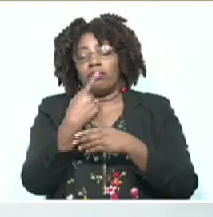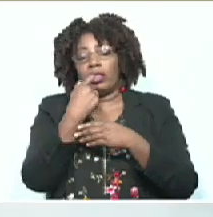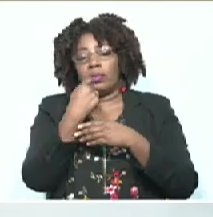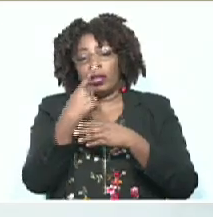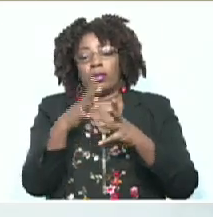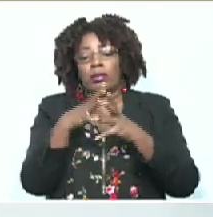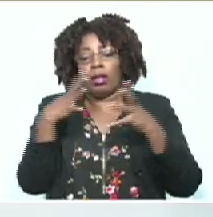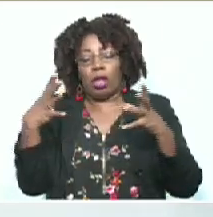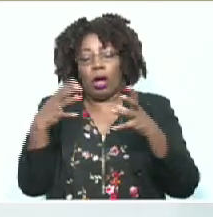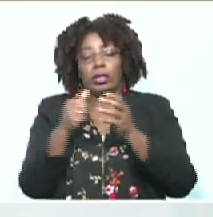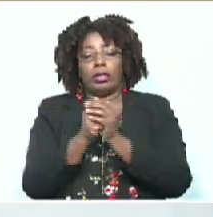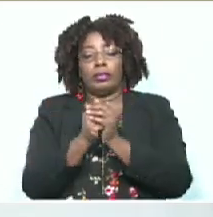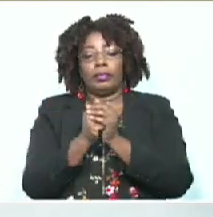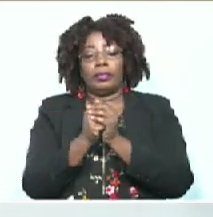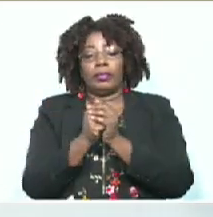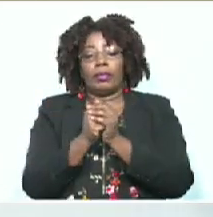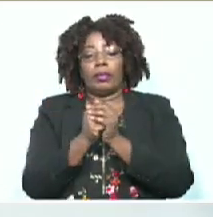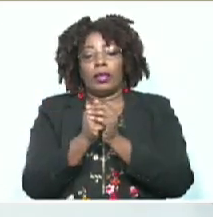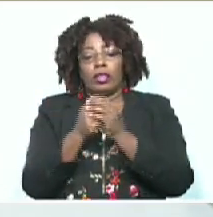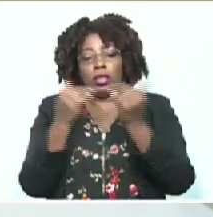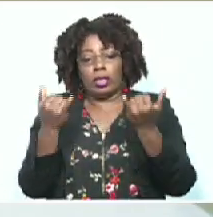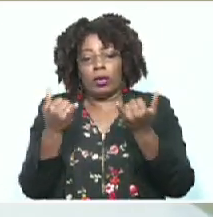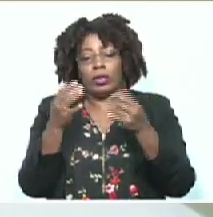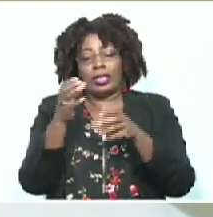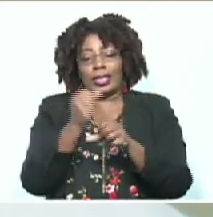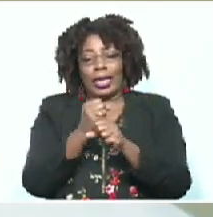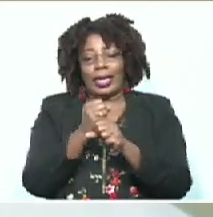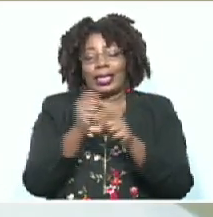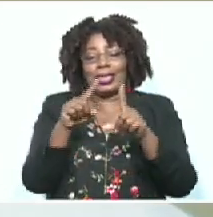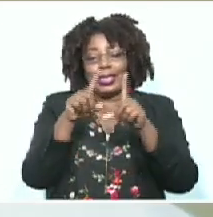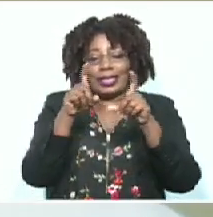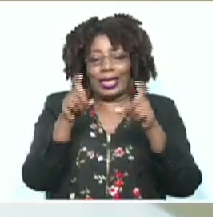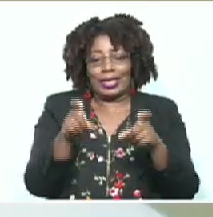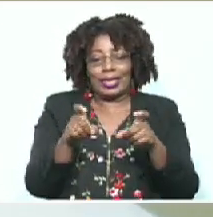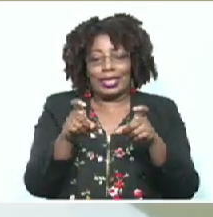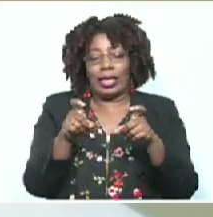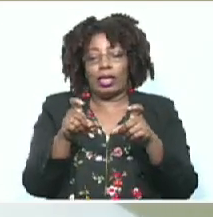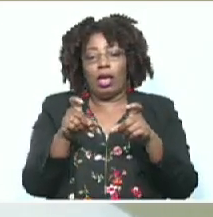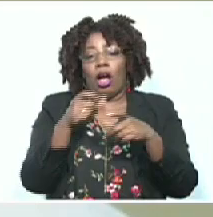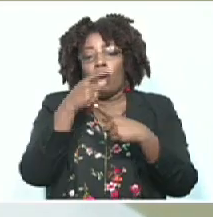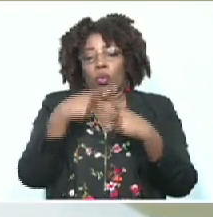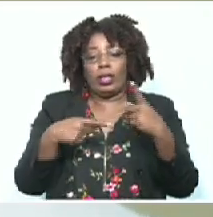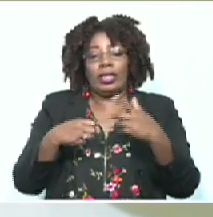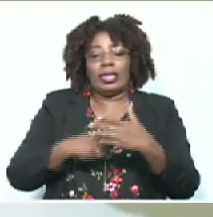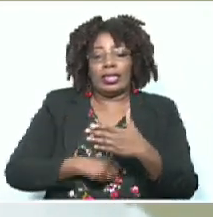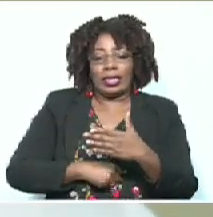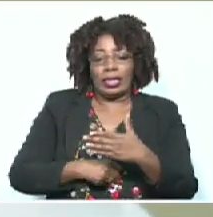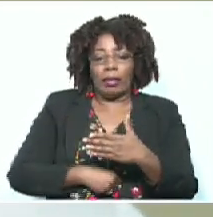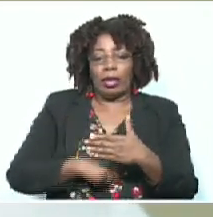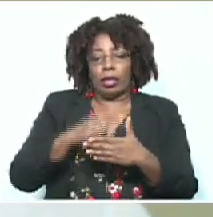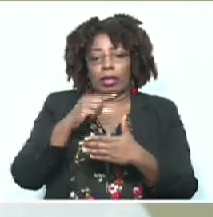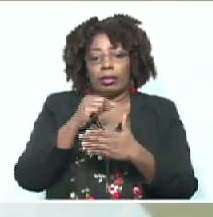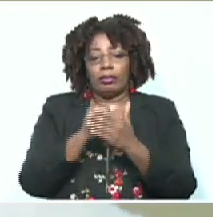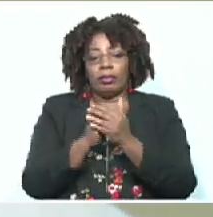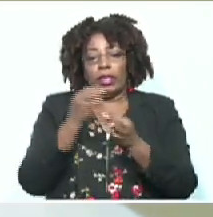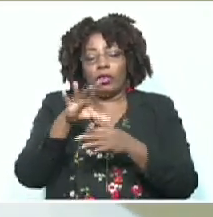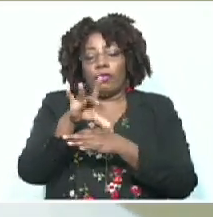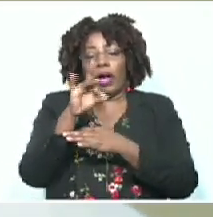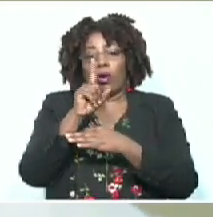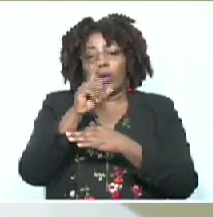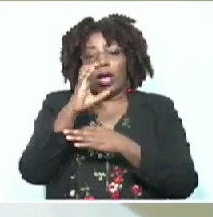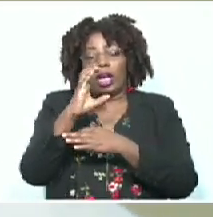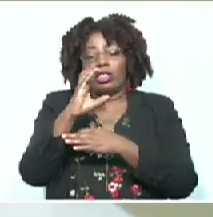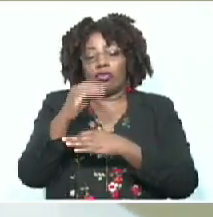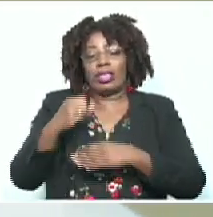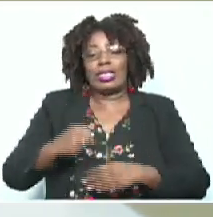So the pathologist would take specimens such as the gastric contents of the person, and if you find 100 pills in